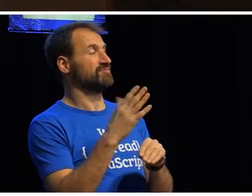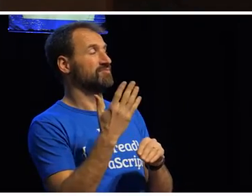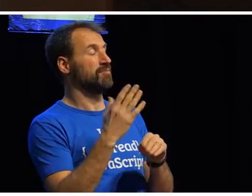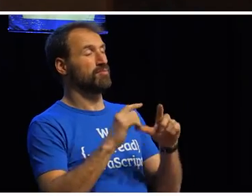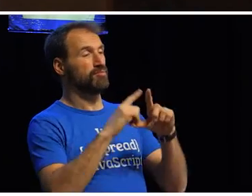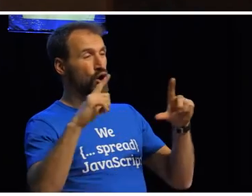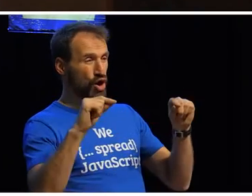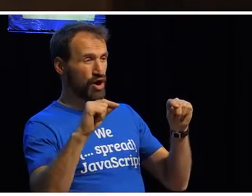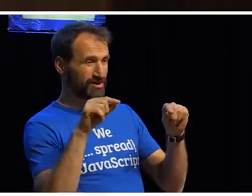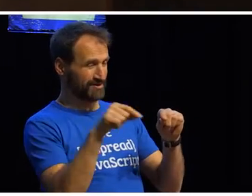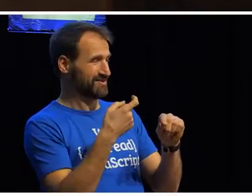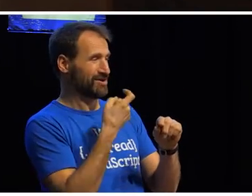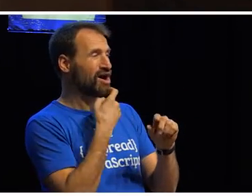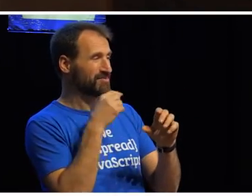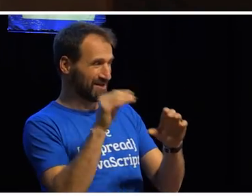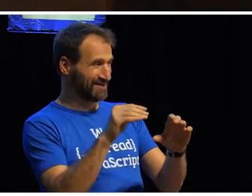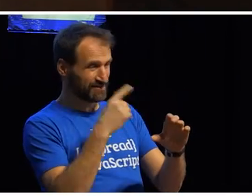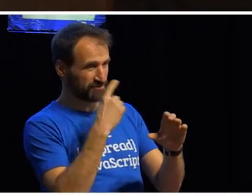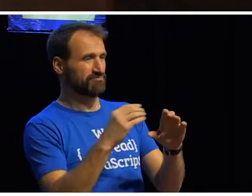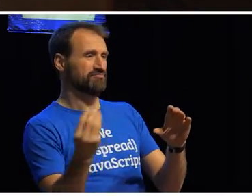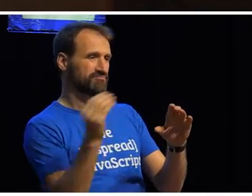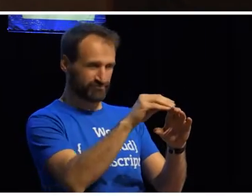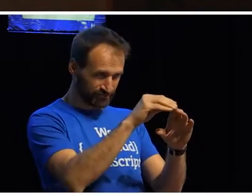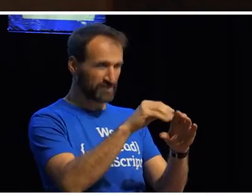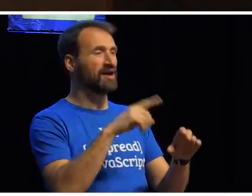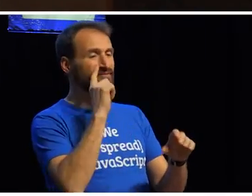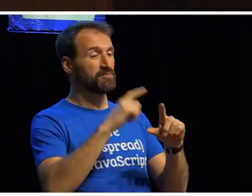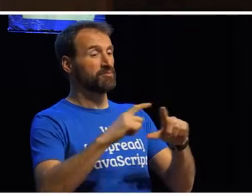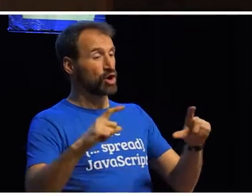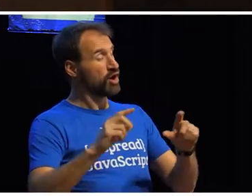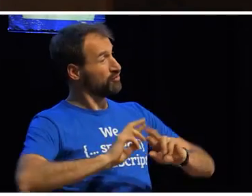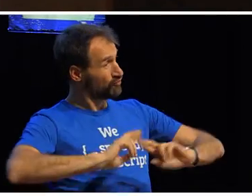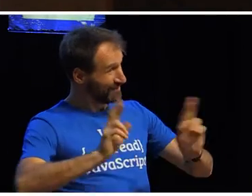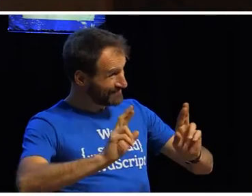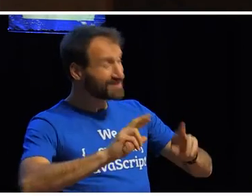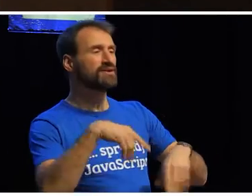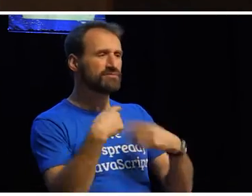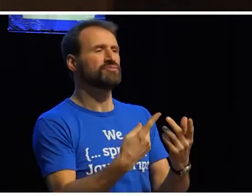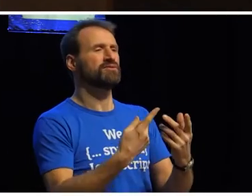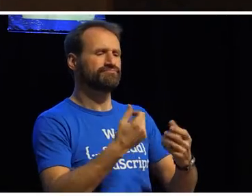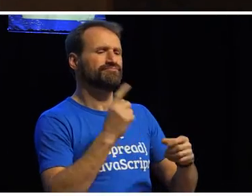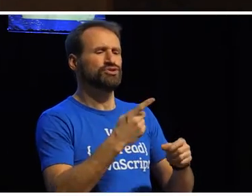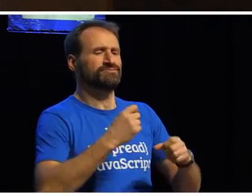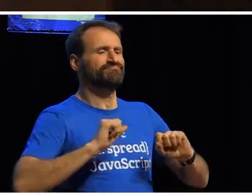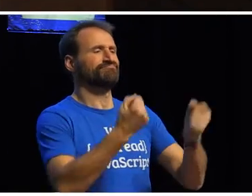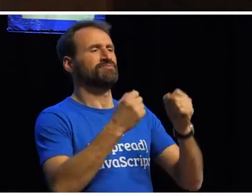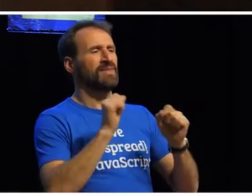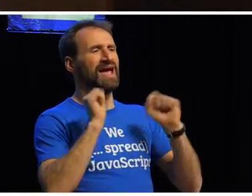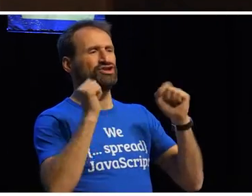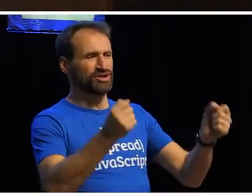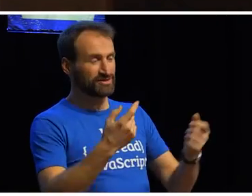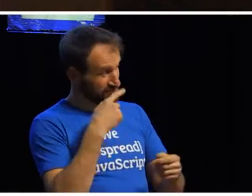Pi. And yes, when the board is ready, do some action. So in this case, when the board is